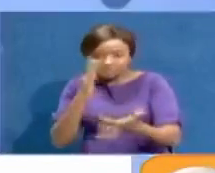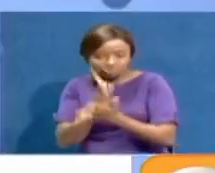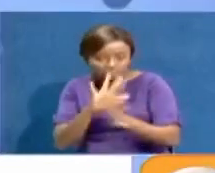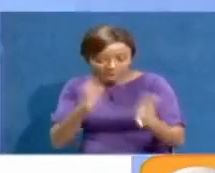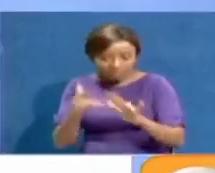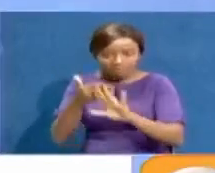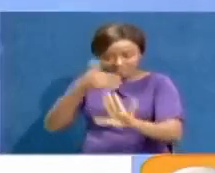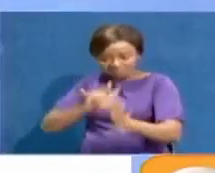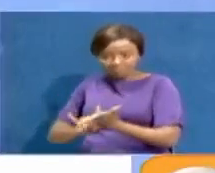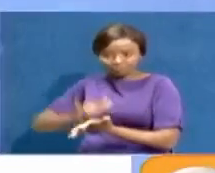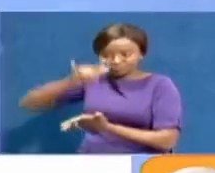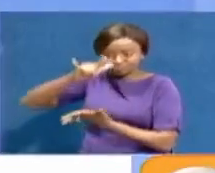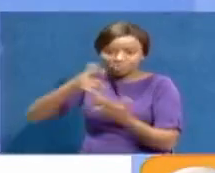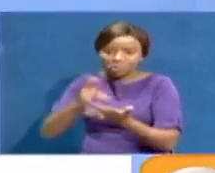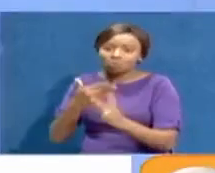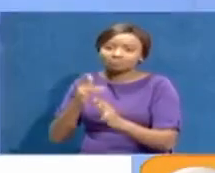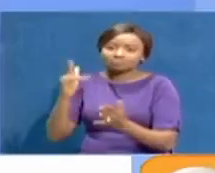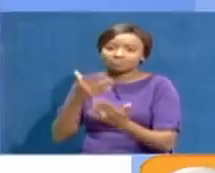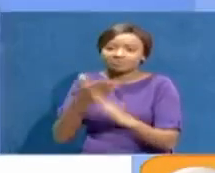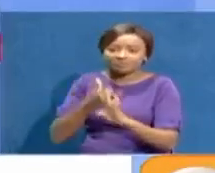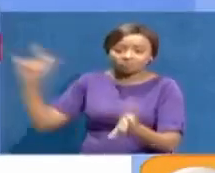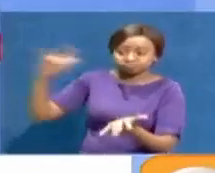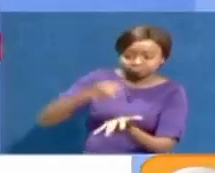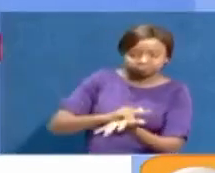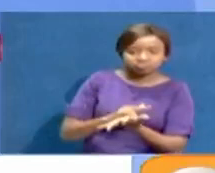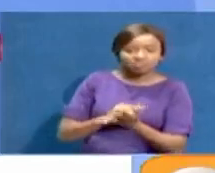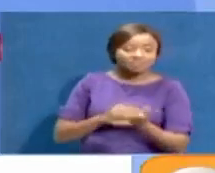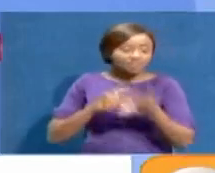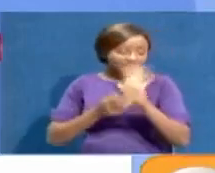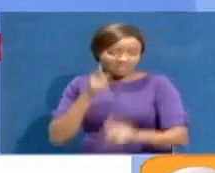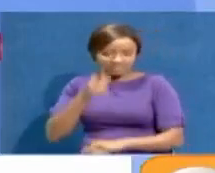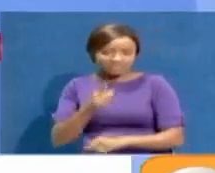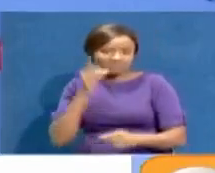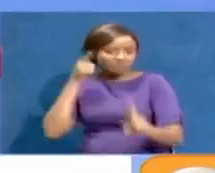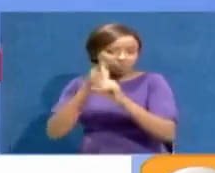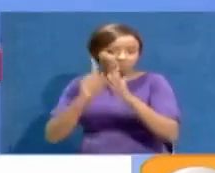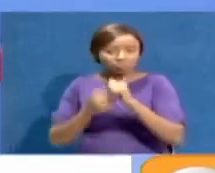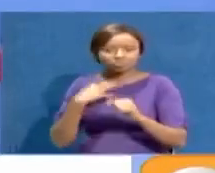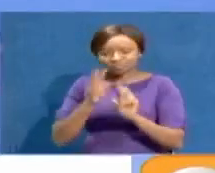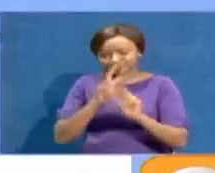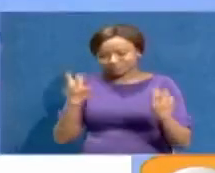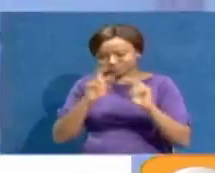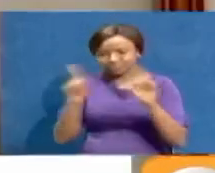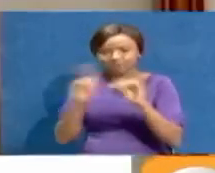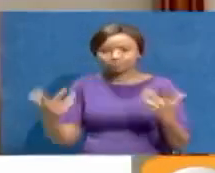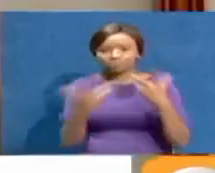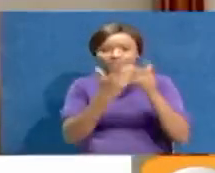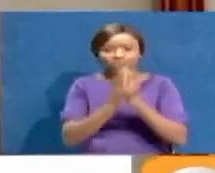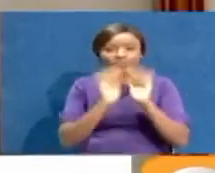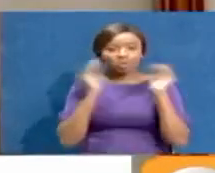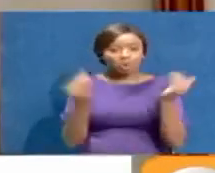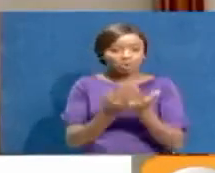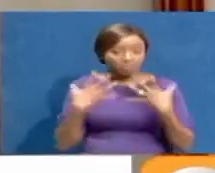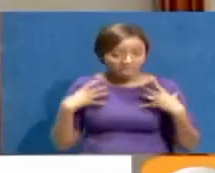before departure or entry. It's not the future, it's not the past. It's part of disease surveillance and a part of global health. If this is the